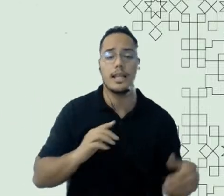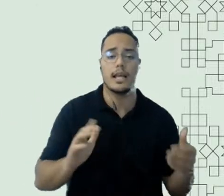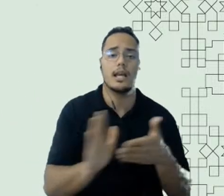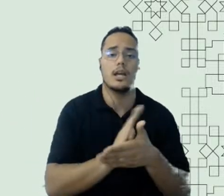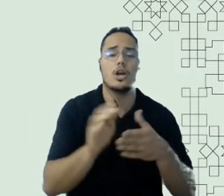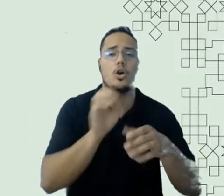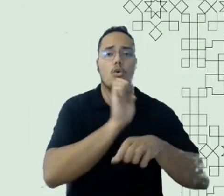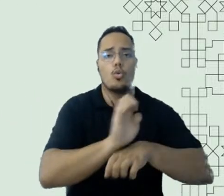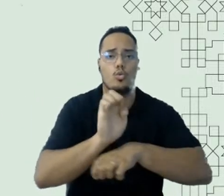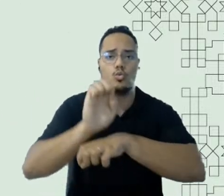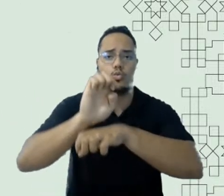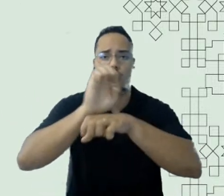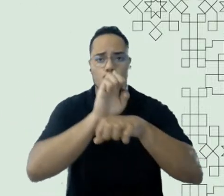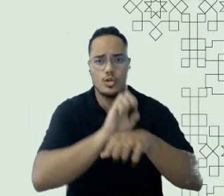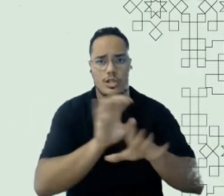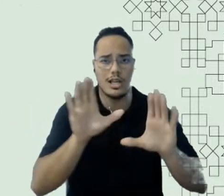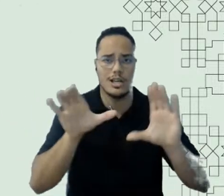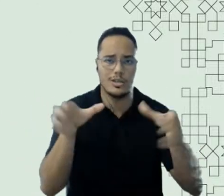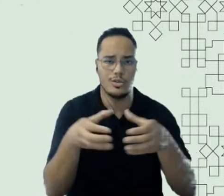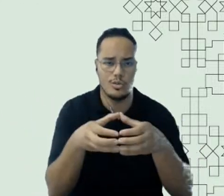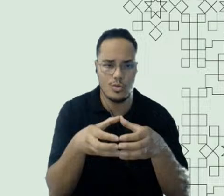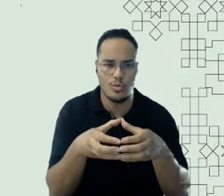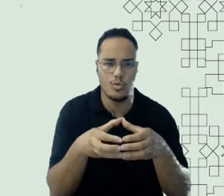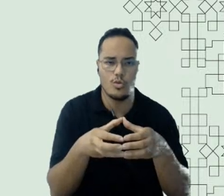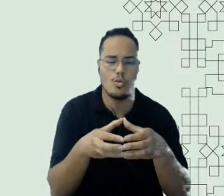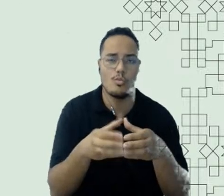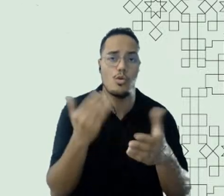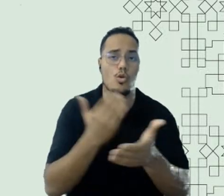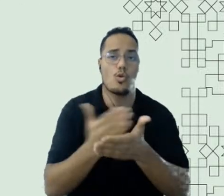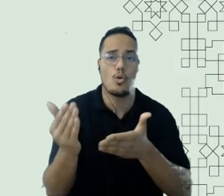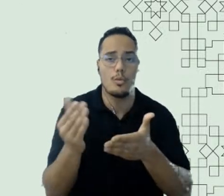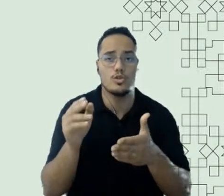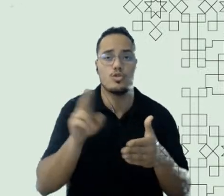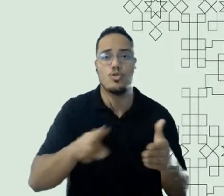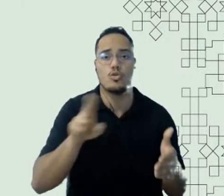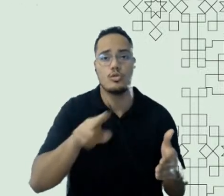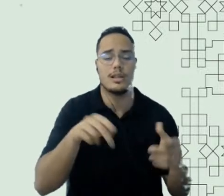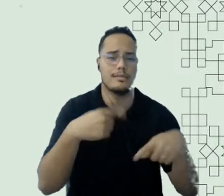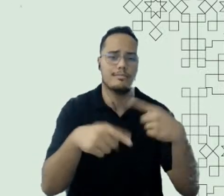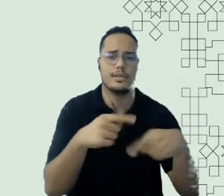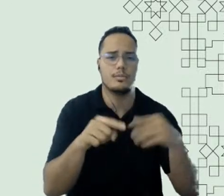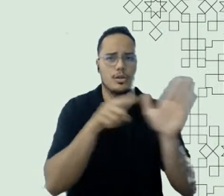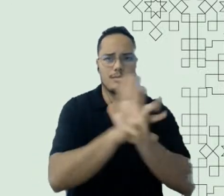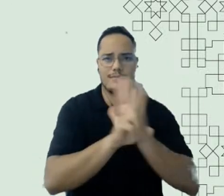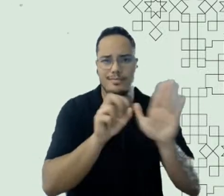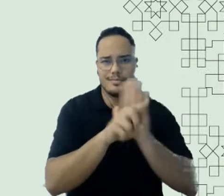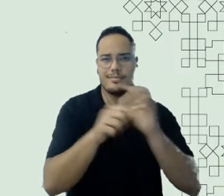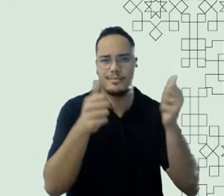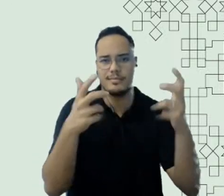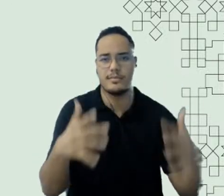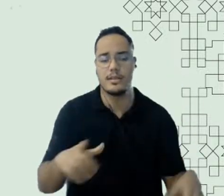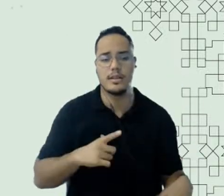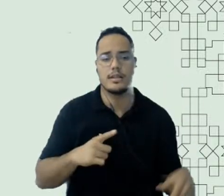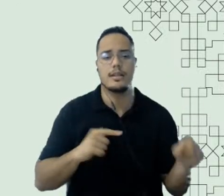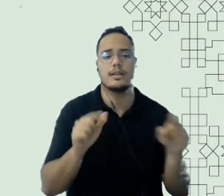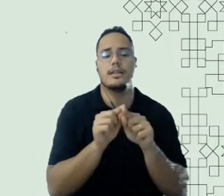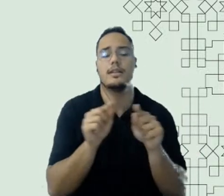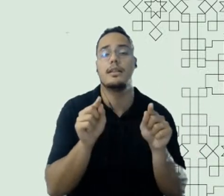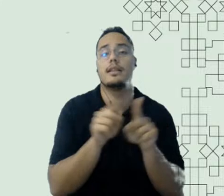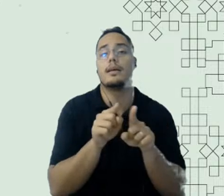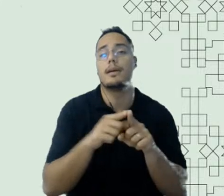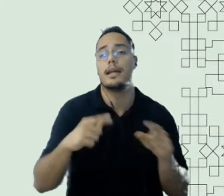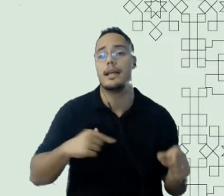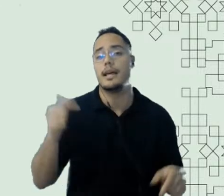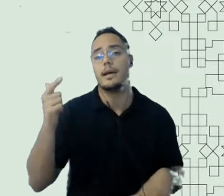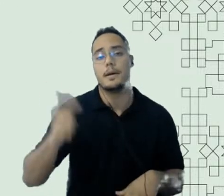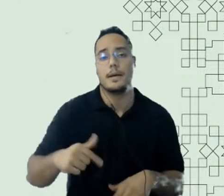answers. And so there is still another provision that says that this system should not affect legitimate uses, but this is